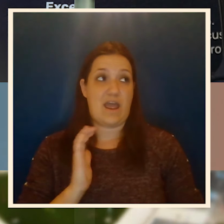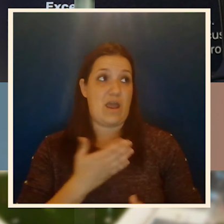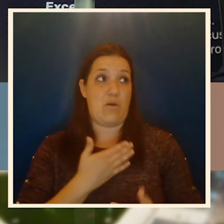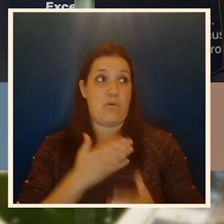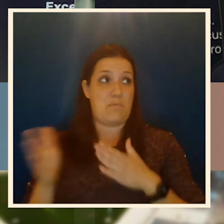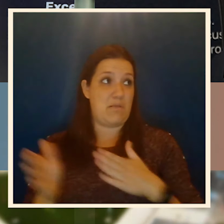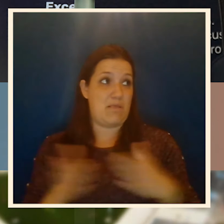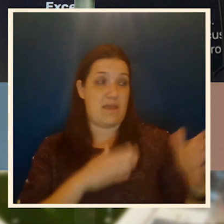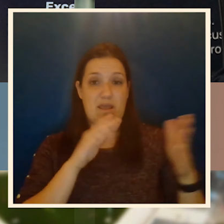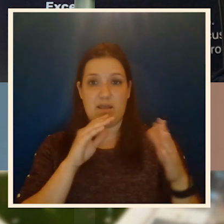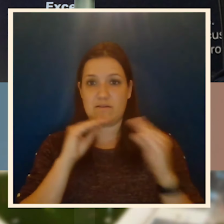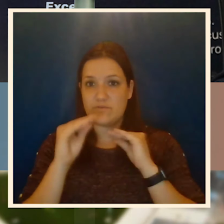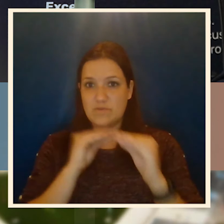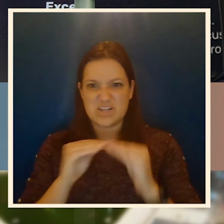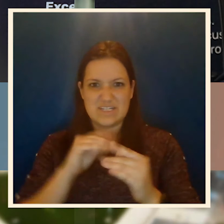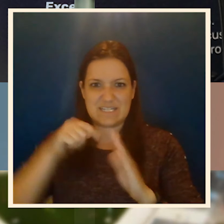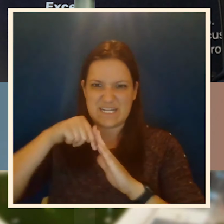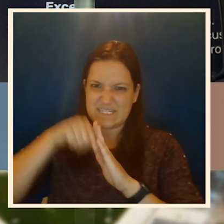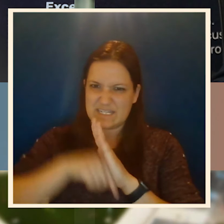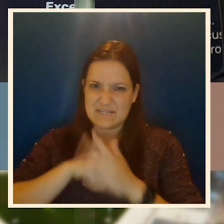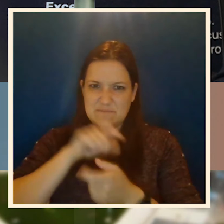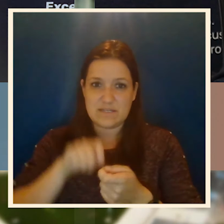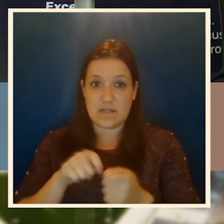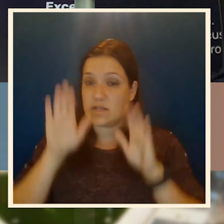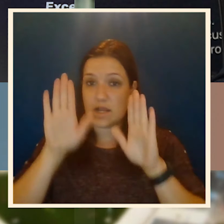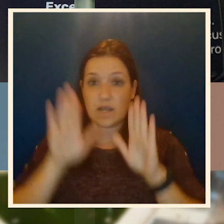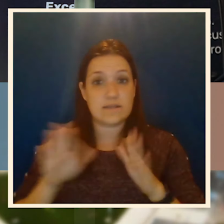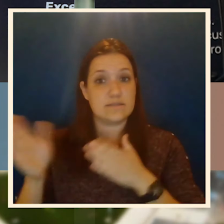so detailed, and it's an excellent plan.